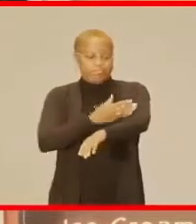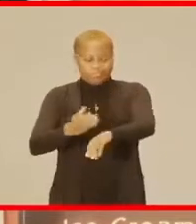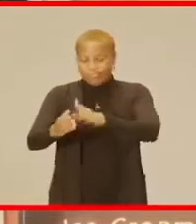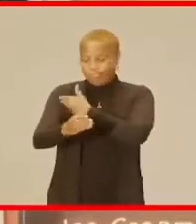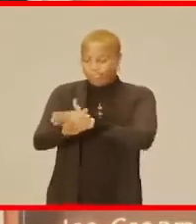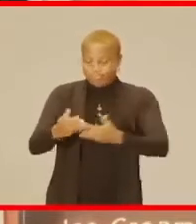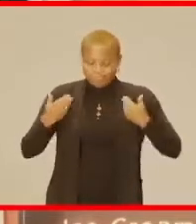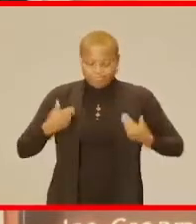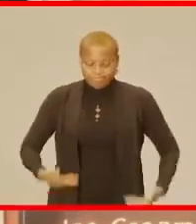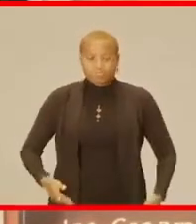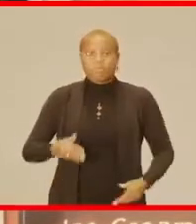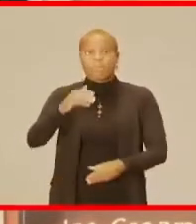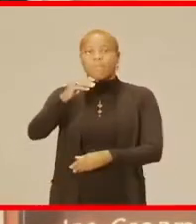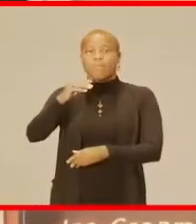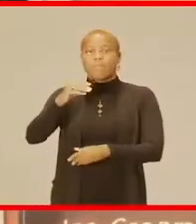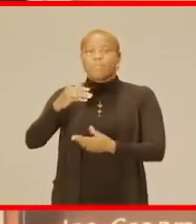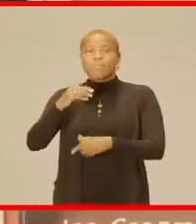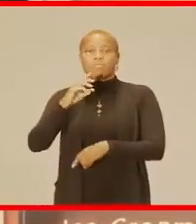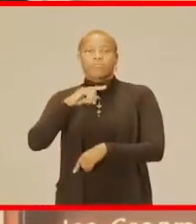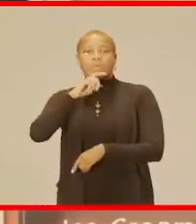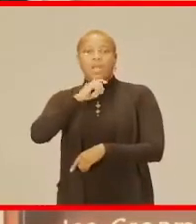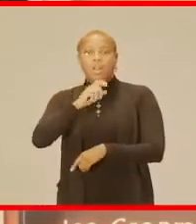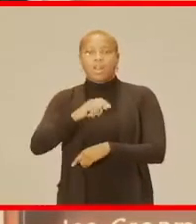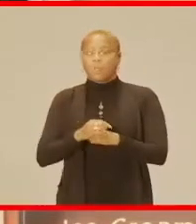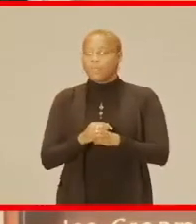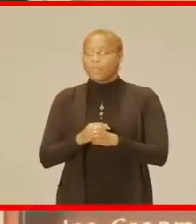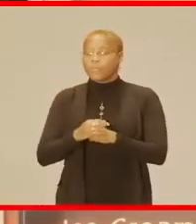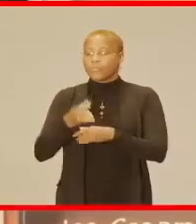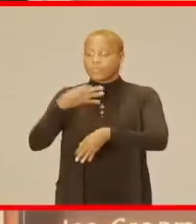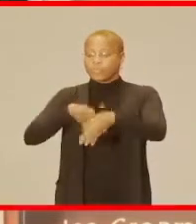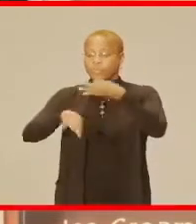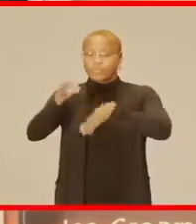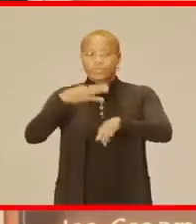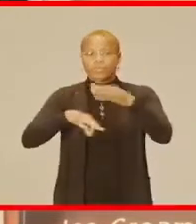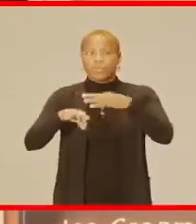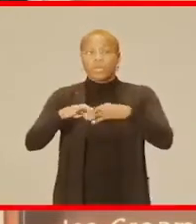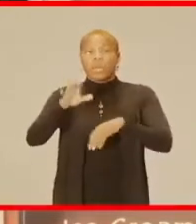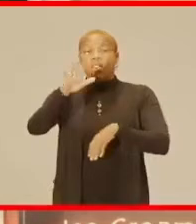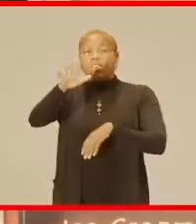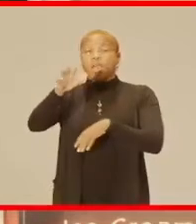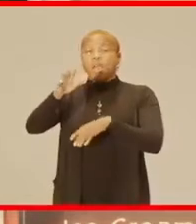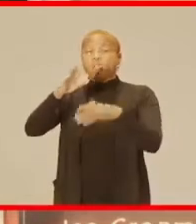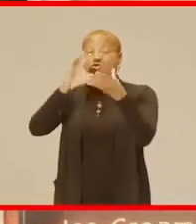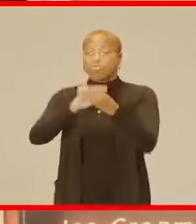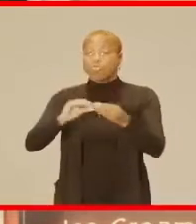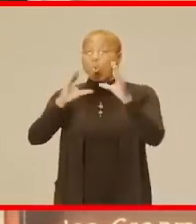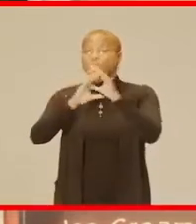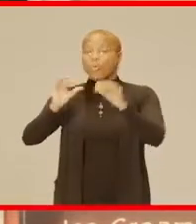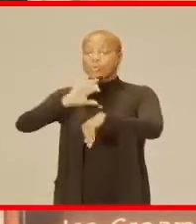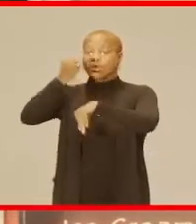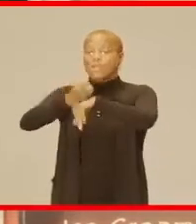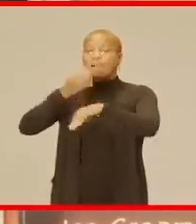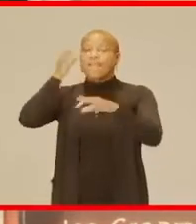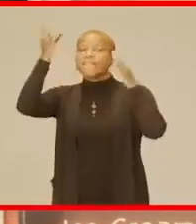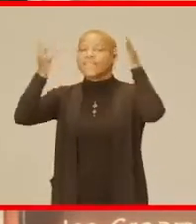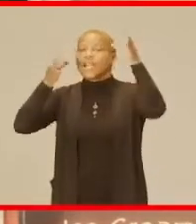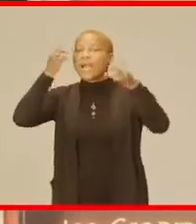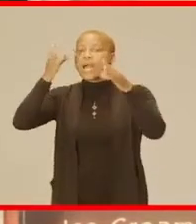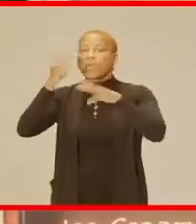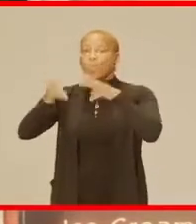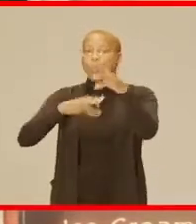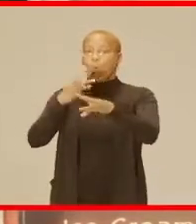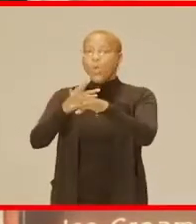parts. Their story, despite being set in a fantasy world with magical alchemy,